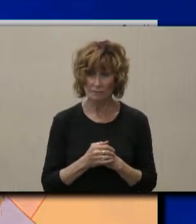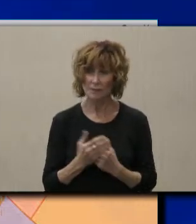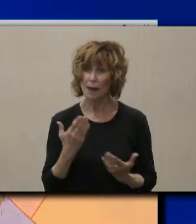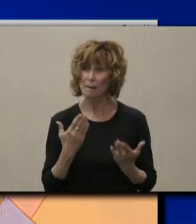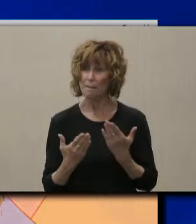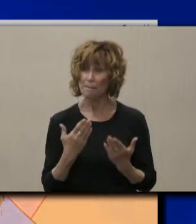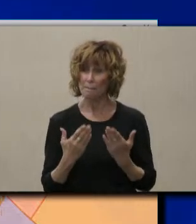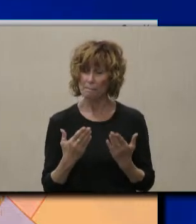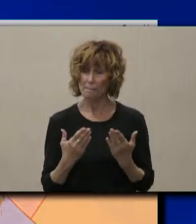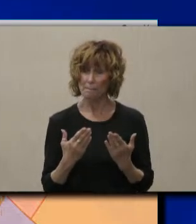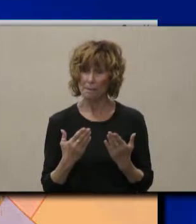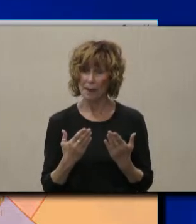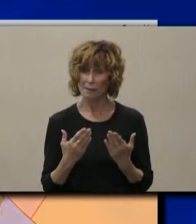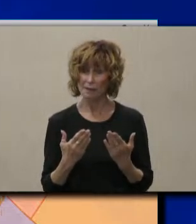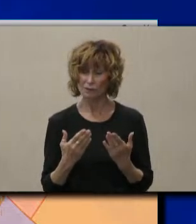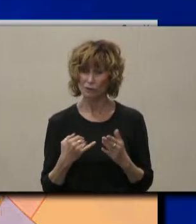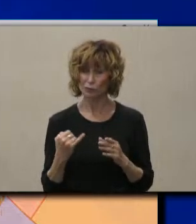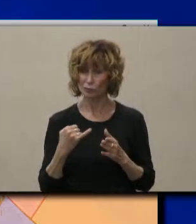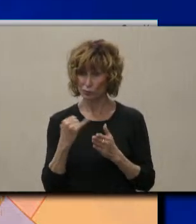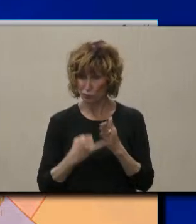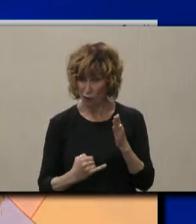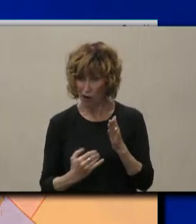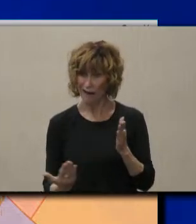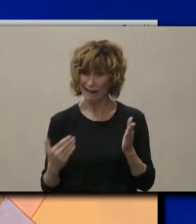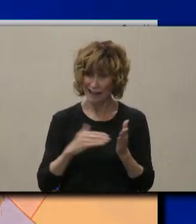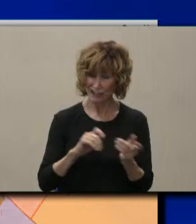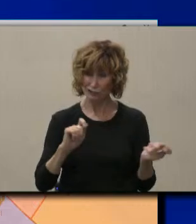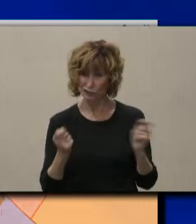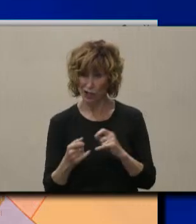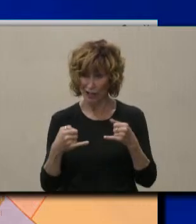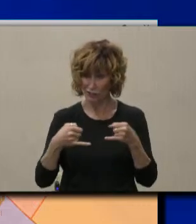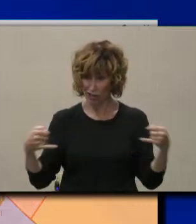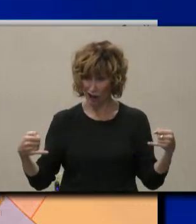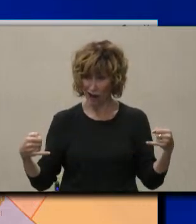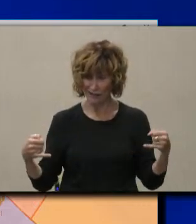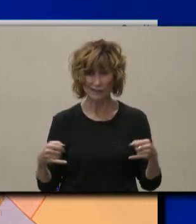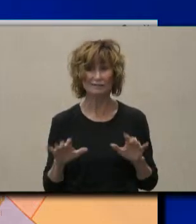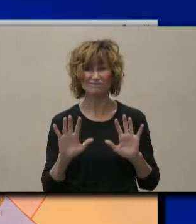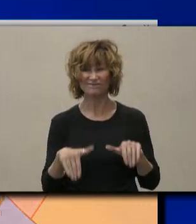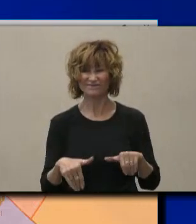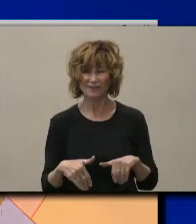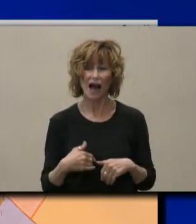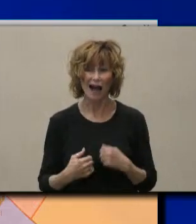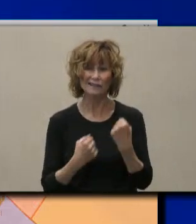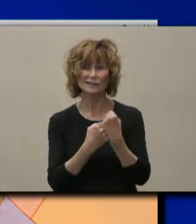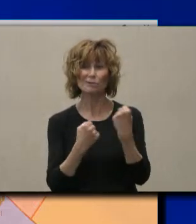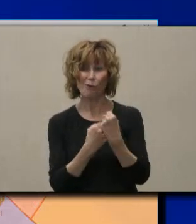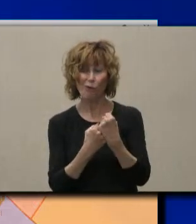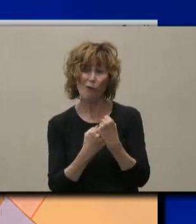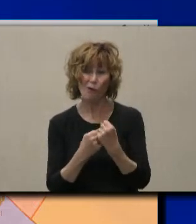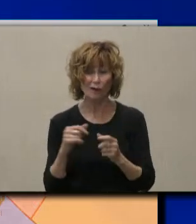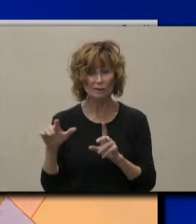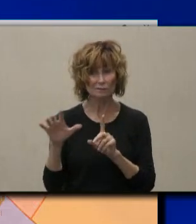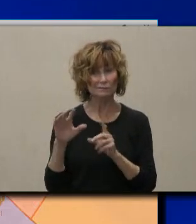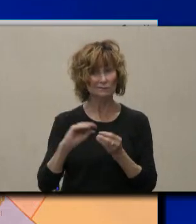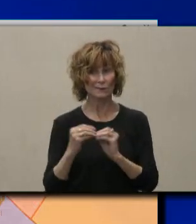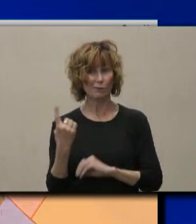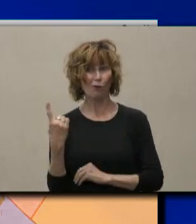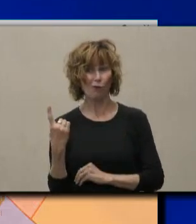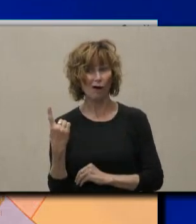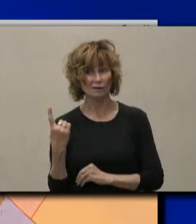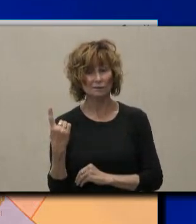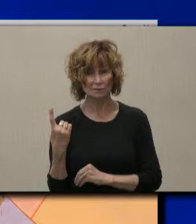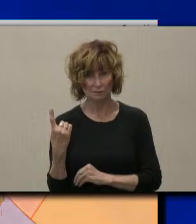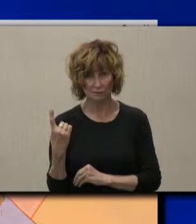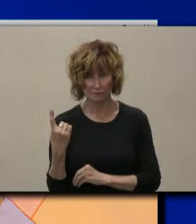impact on redrawing the district lines. I would like to support option 1, and then we'll see how things